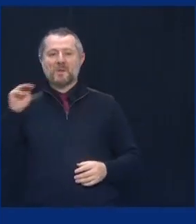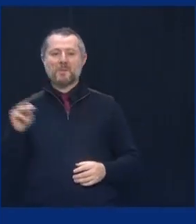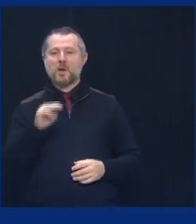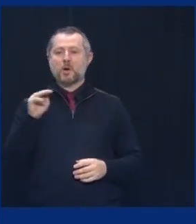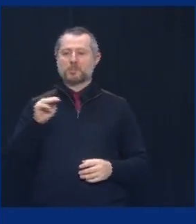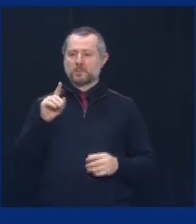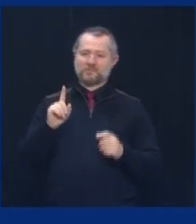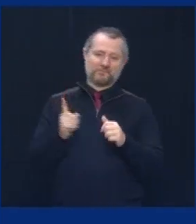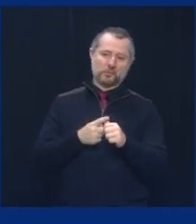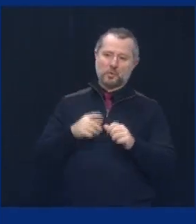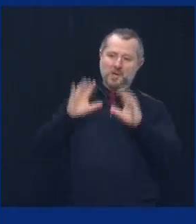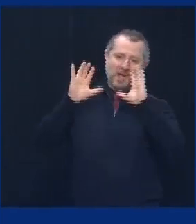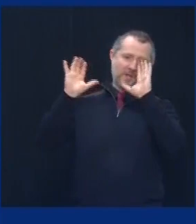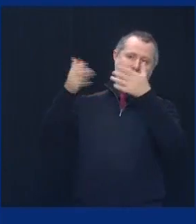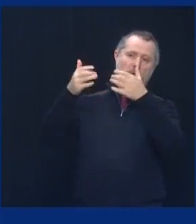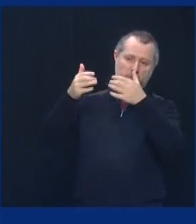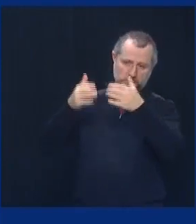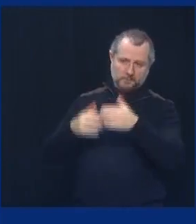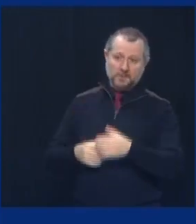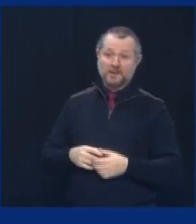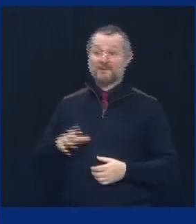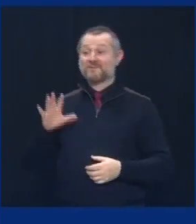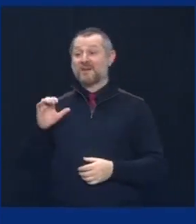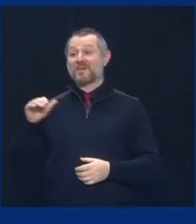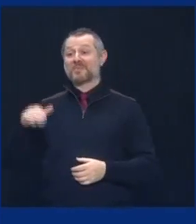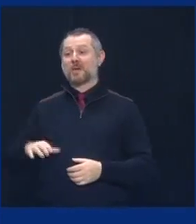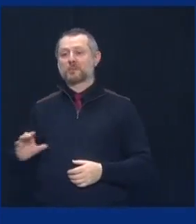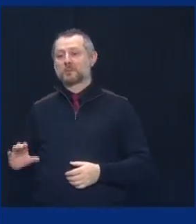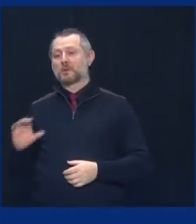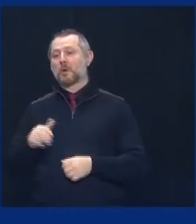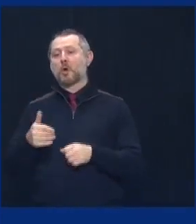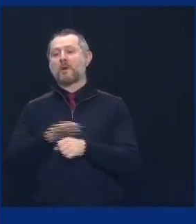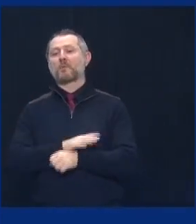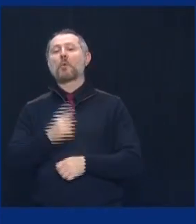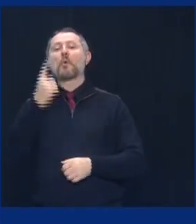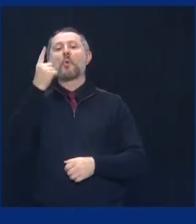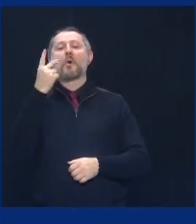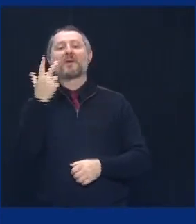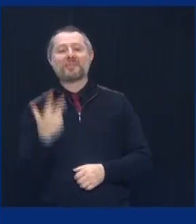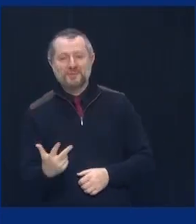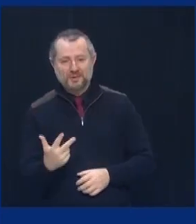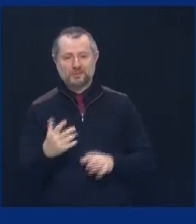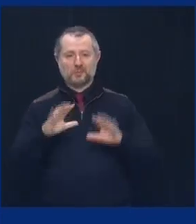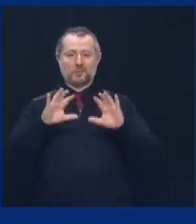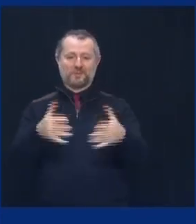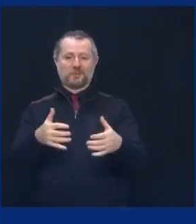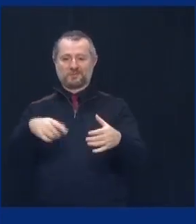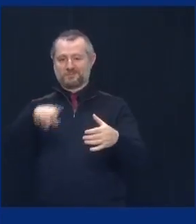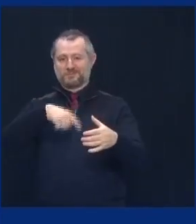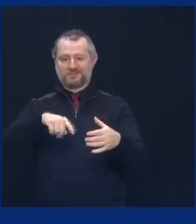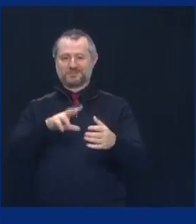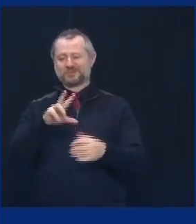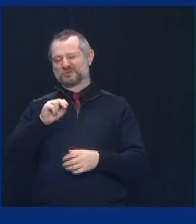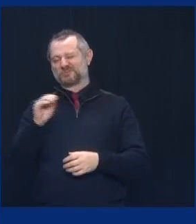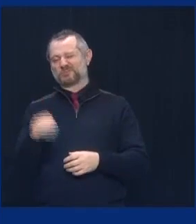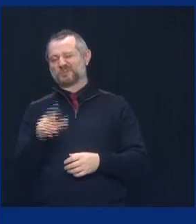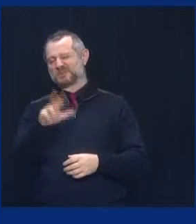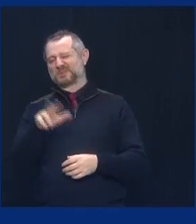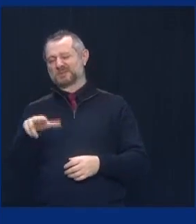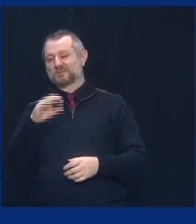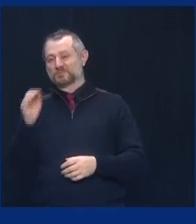at it, the 500,000 gets us through a third of that entire section. And we And by the time they start, which is